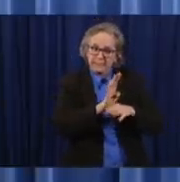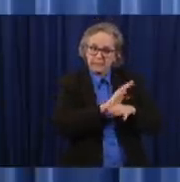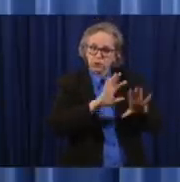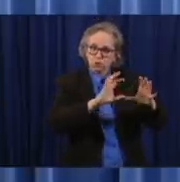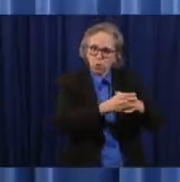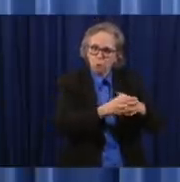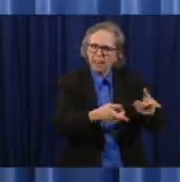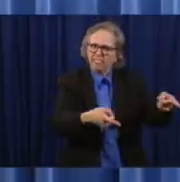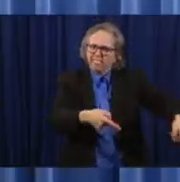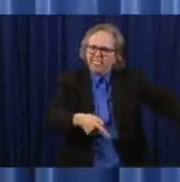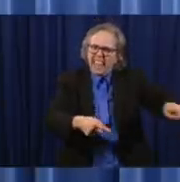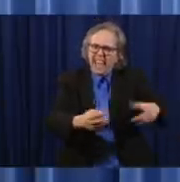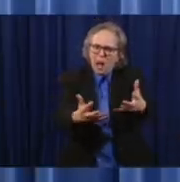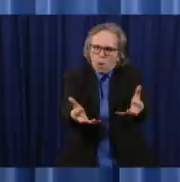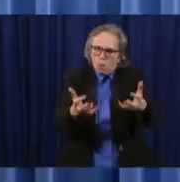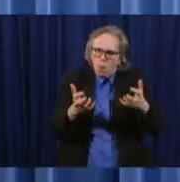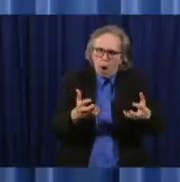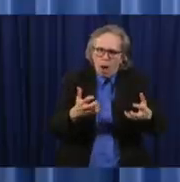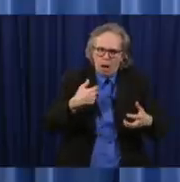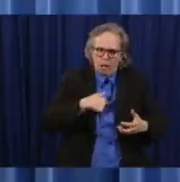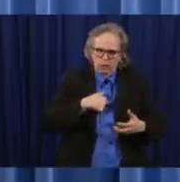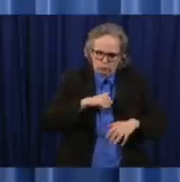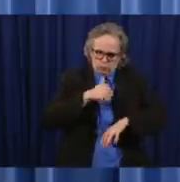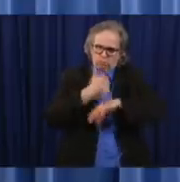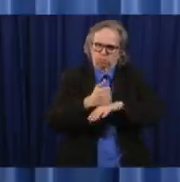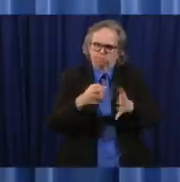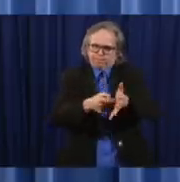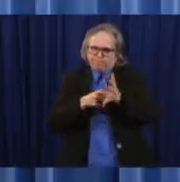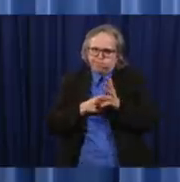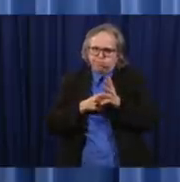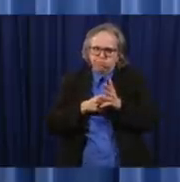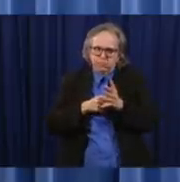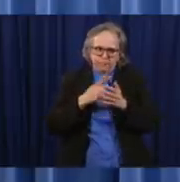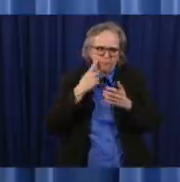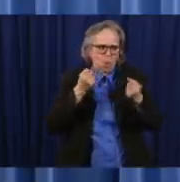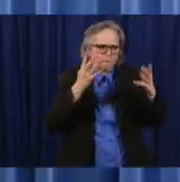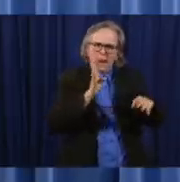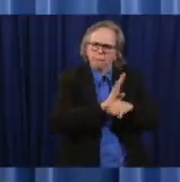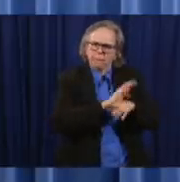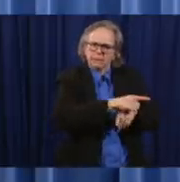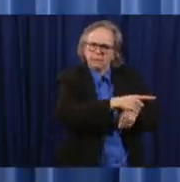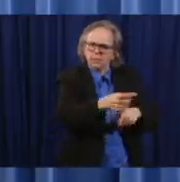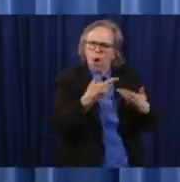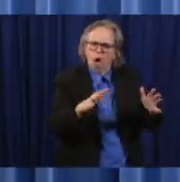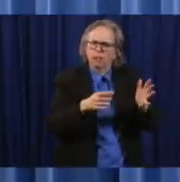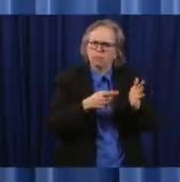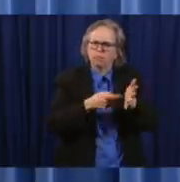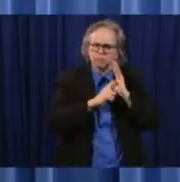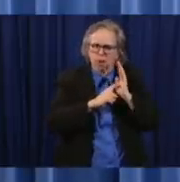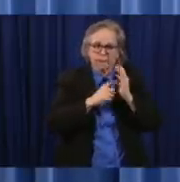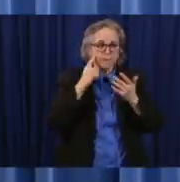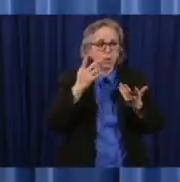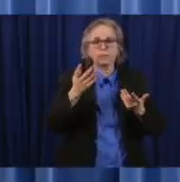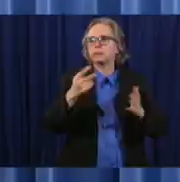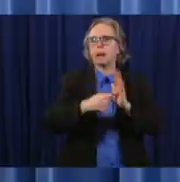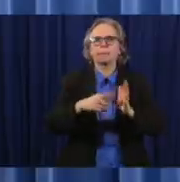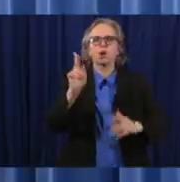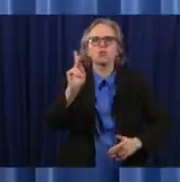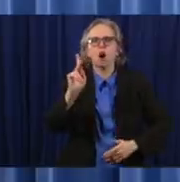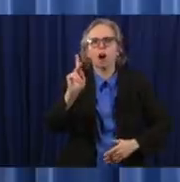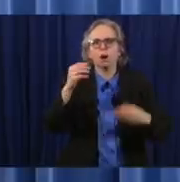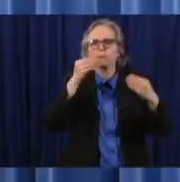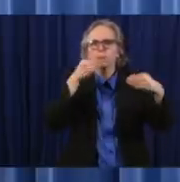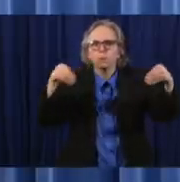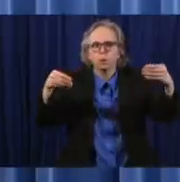Many businesses have been doing this. We saw, for example, Kroger a few days ago went